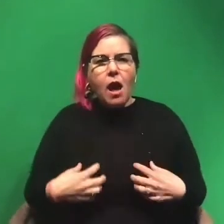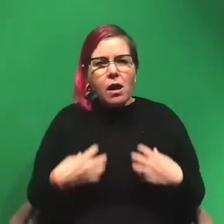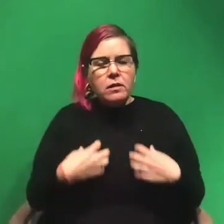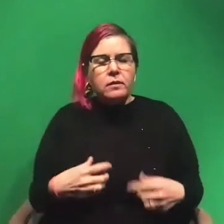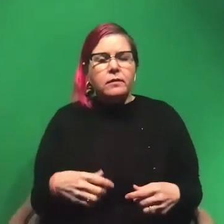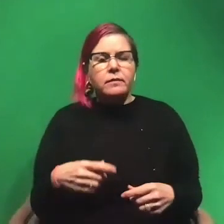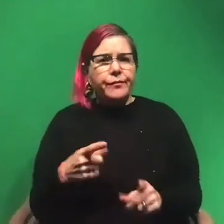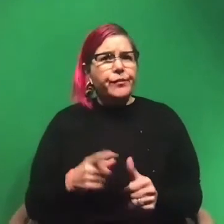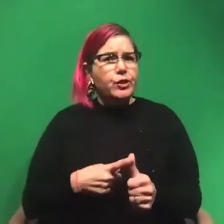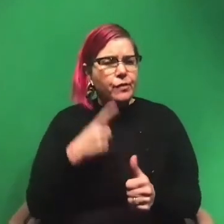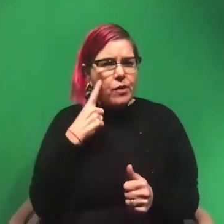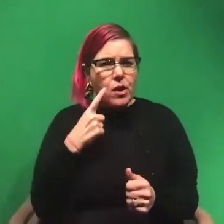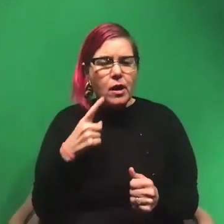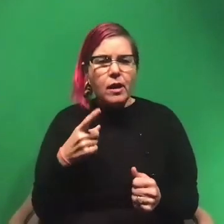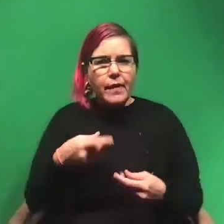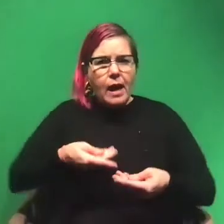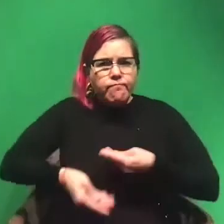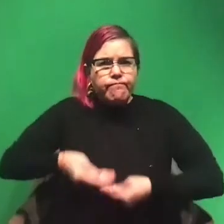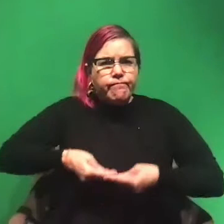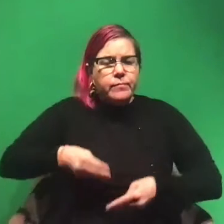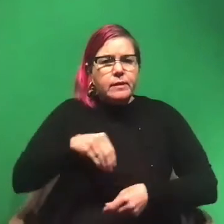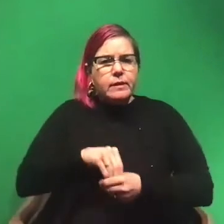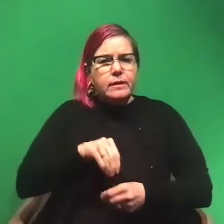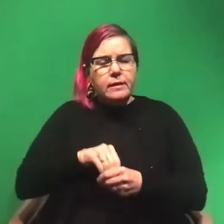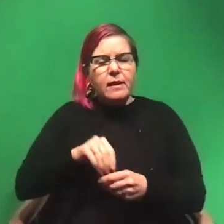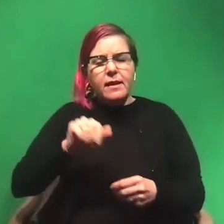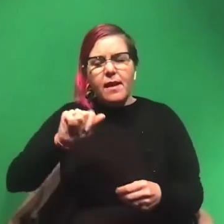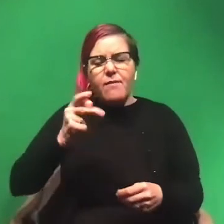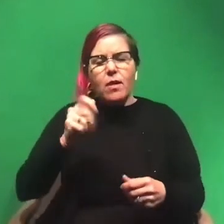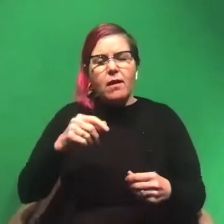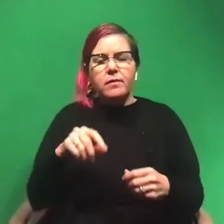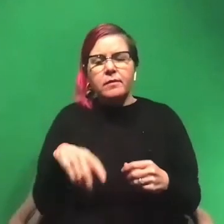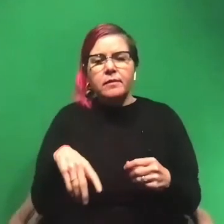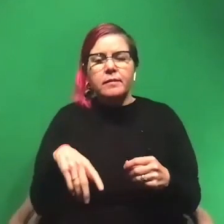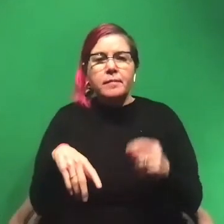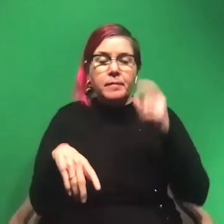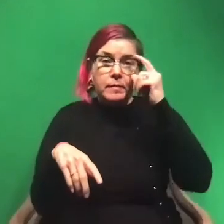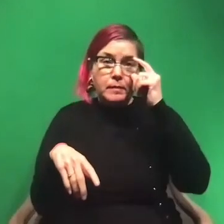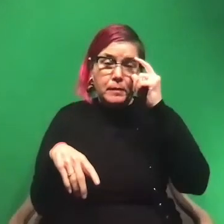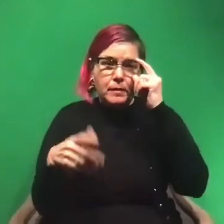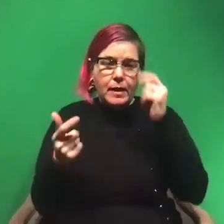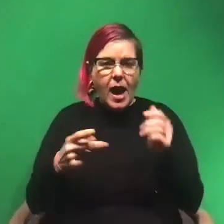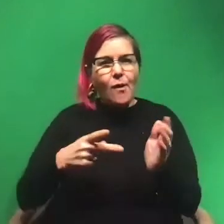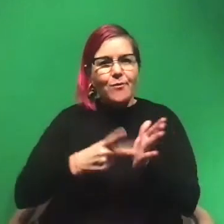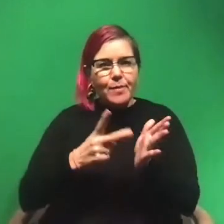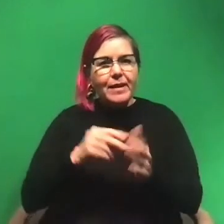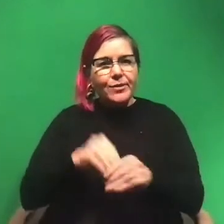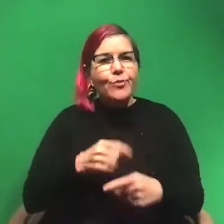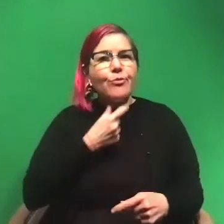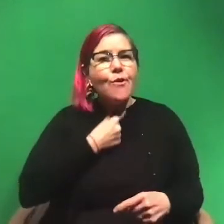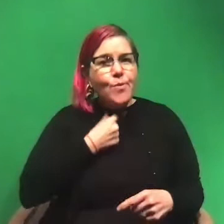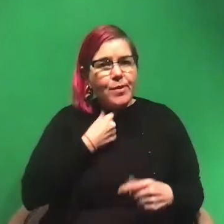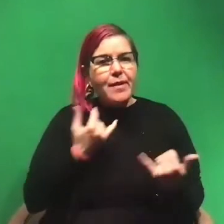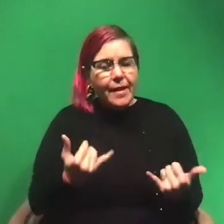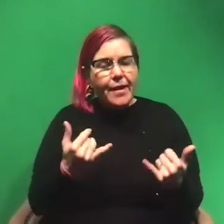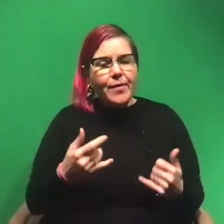where air exchange happens in the alveoli. Now there's also evidence that there's replication in the throat, which is a part of the upper